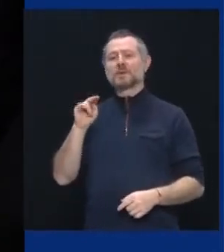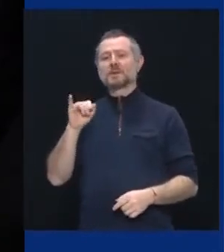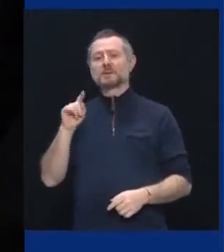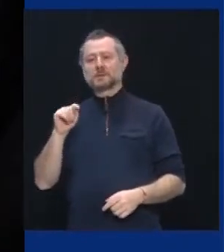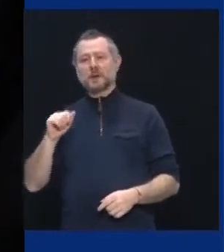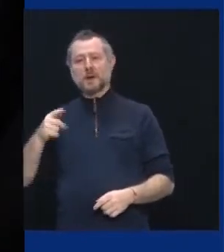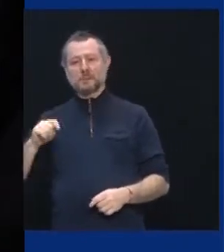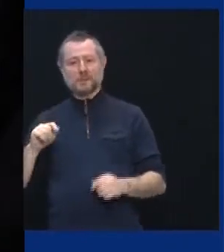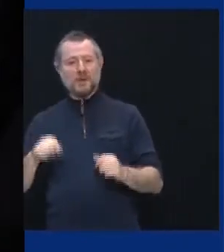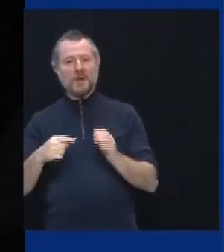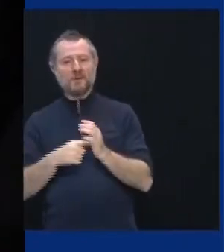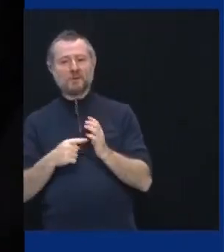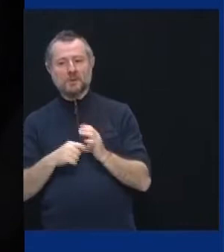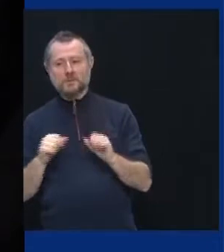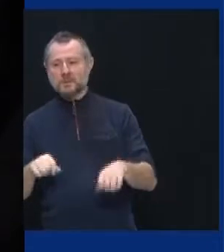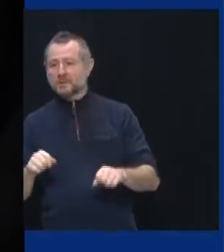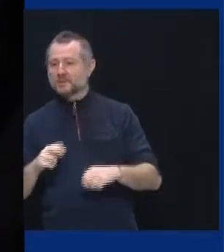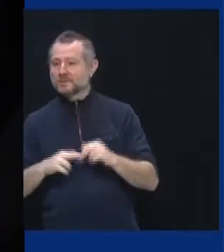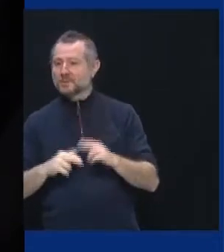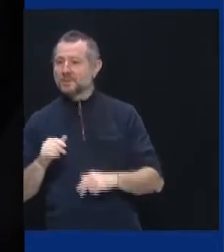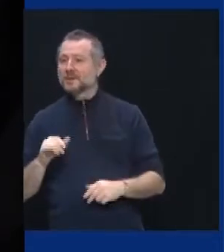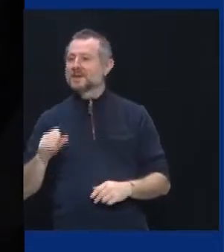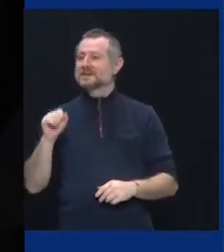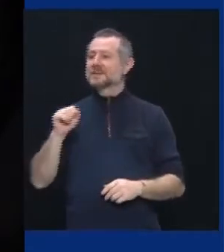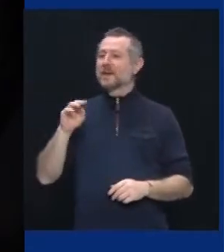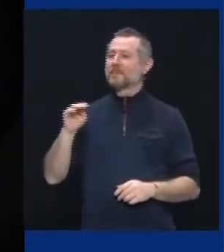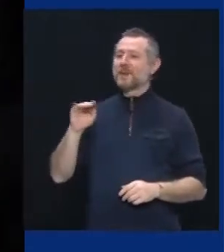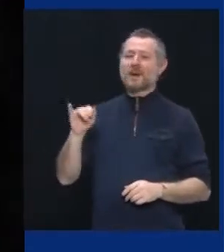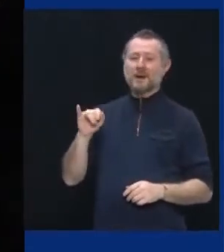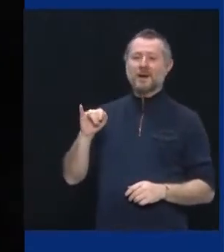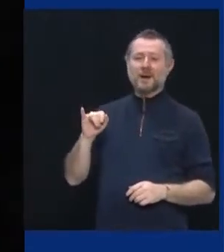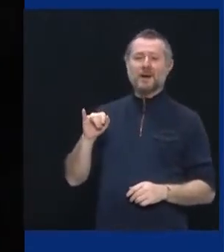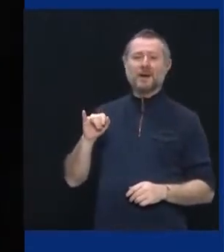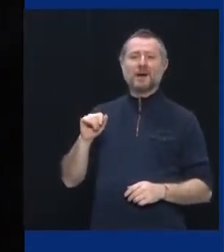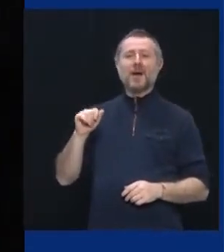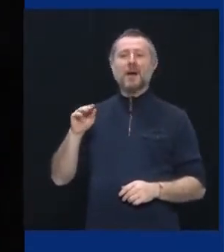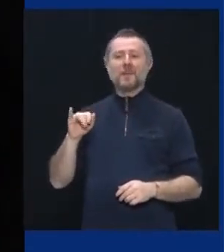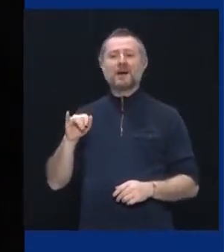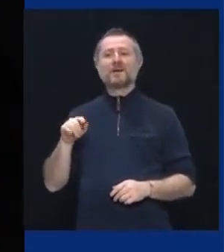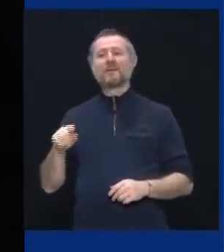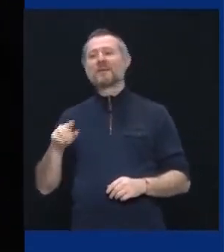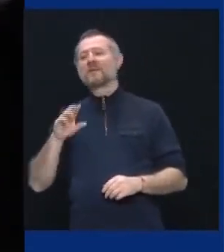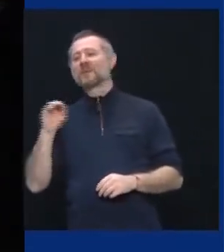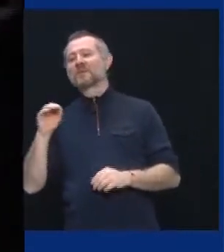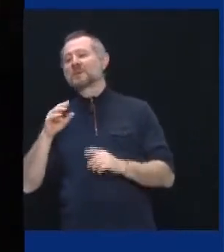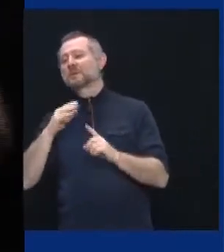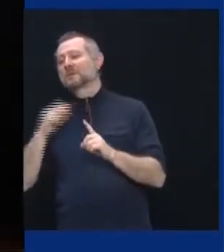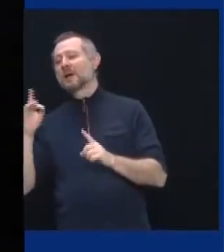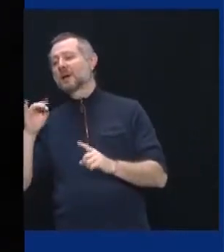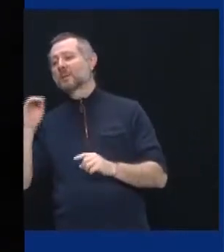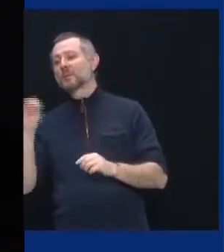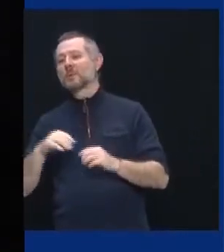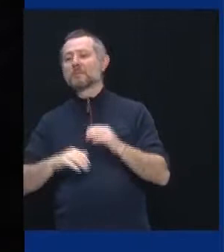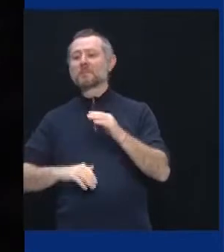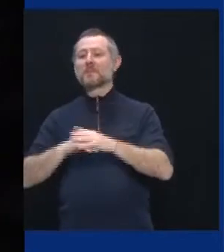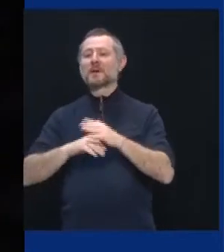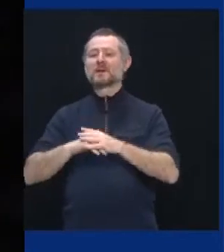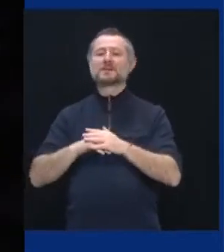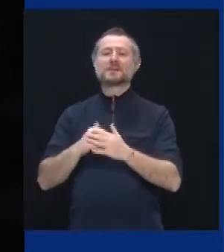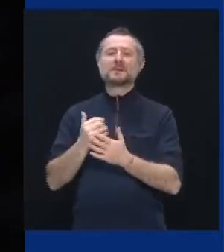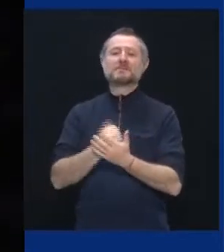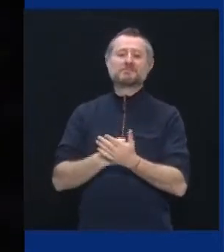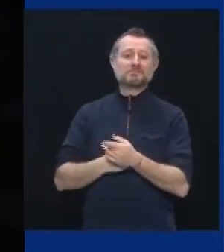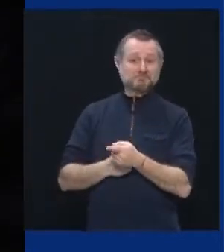of 50 to 80% max, which hadn't been done in years. Thank you for never losing